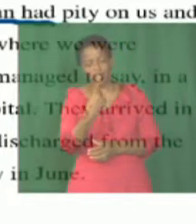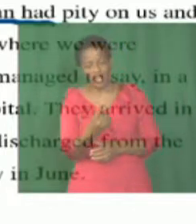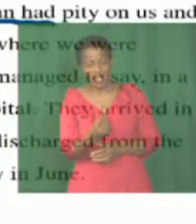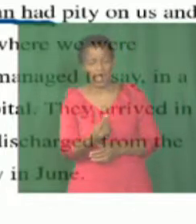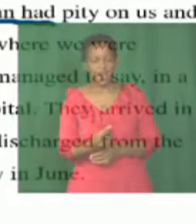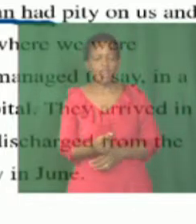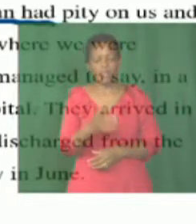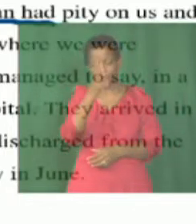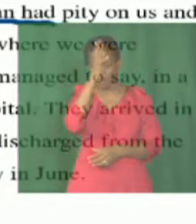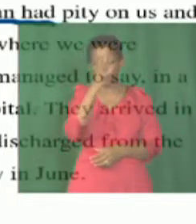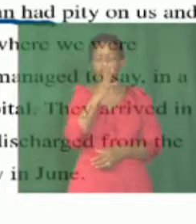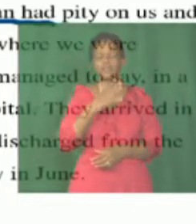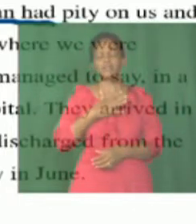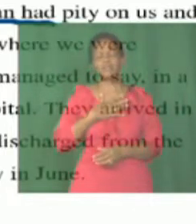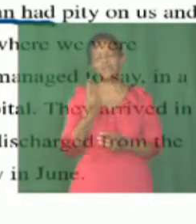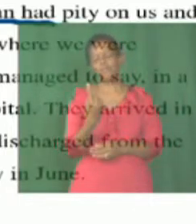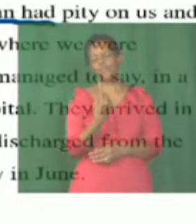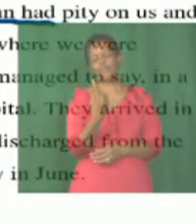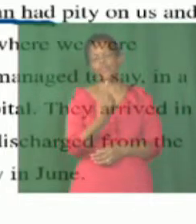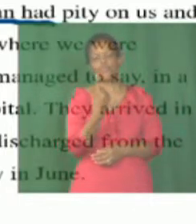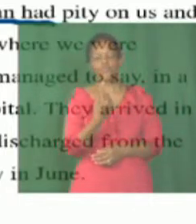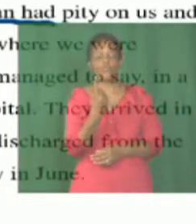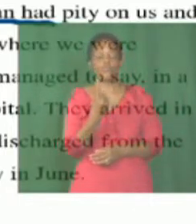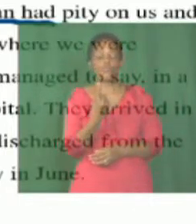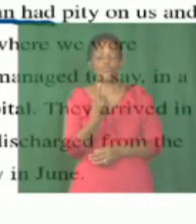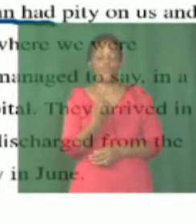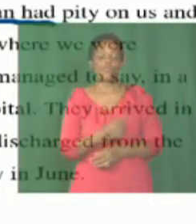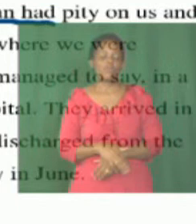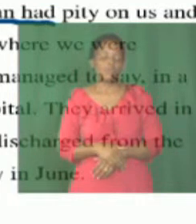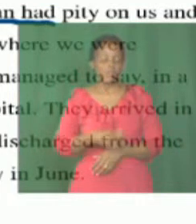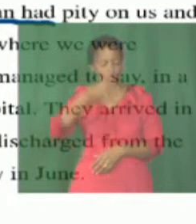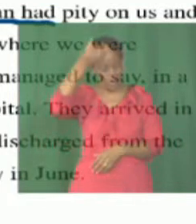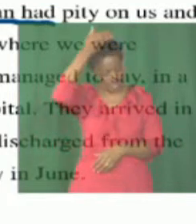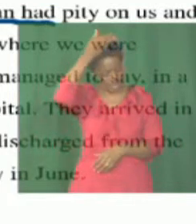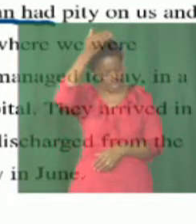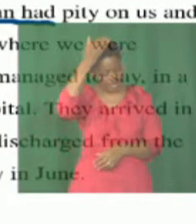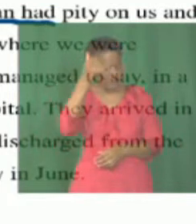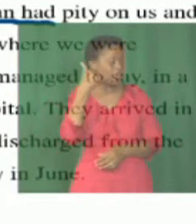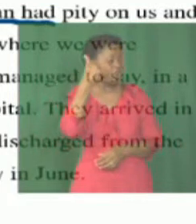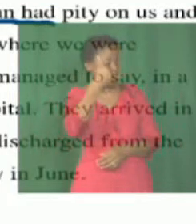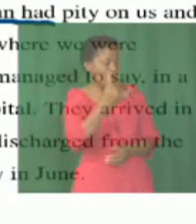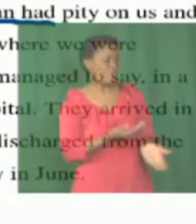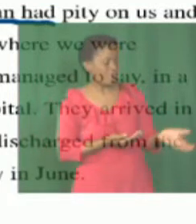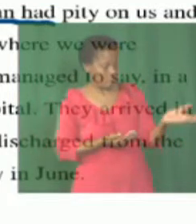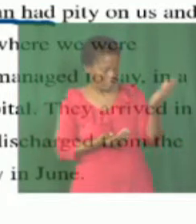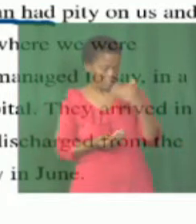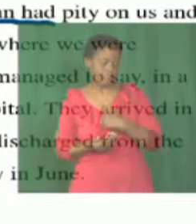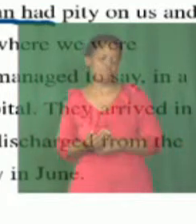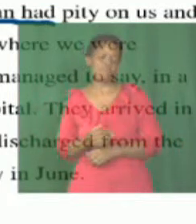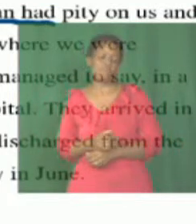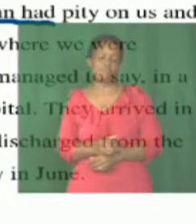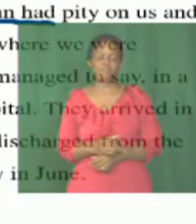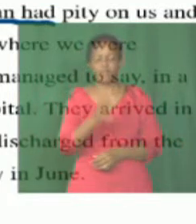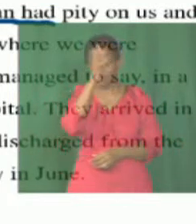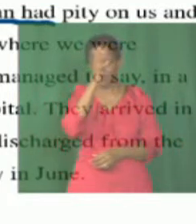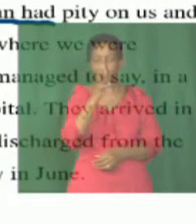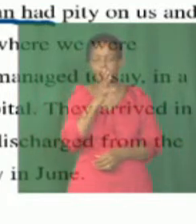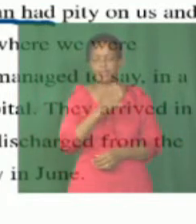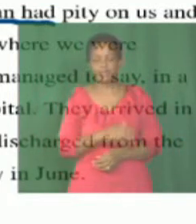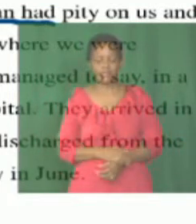hospital nurses called them to the hospital. They arrived in no time and were shocked to see the state we were